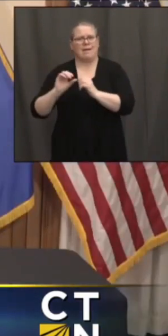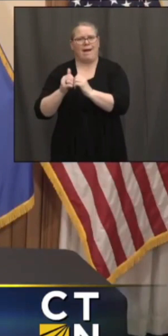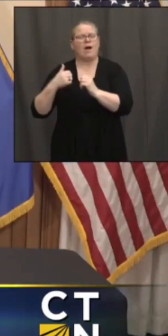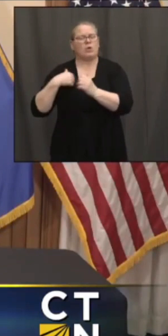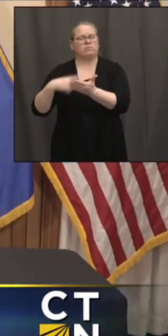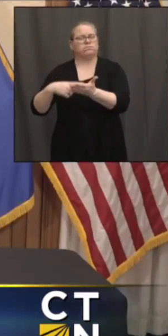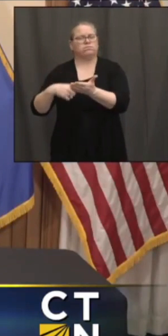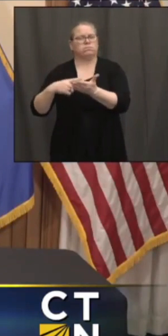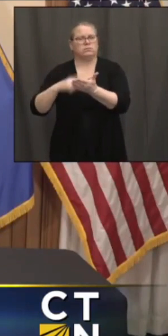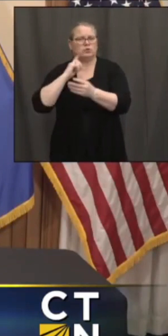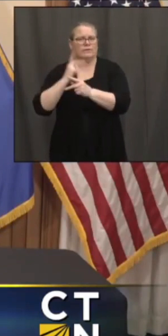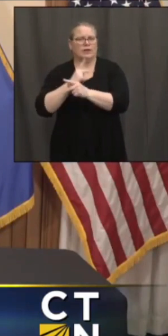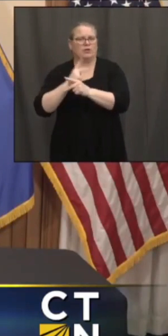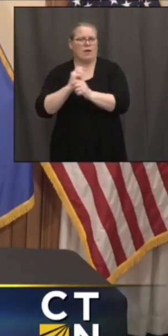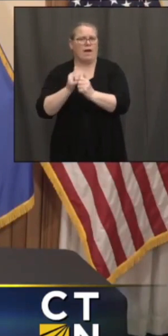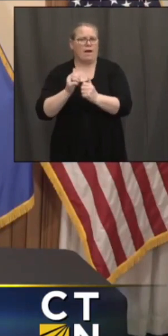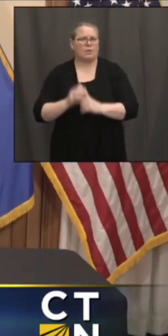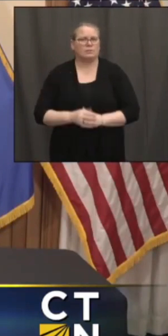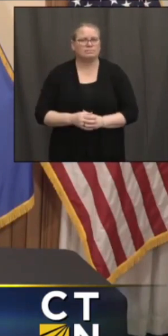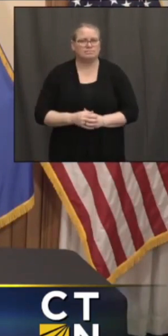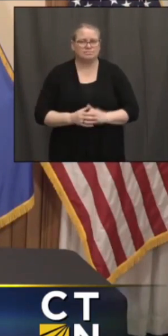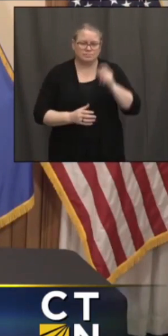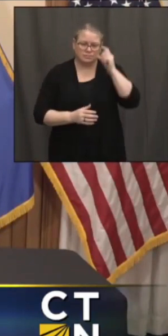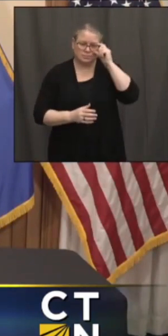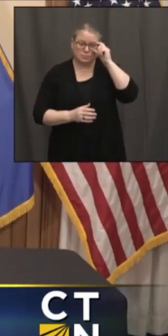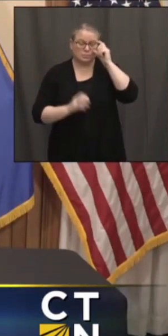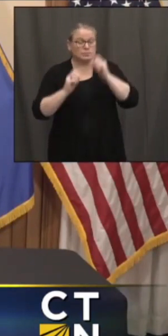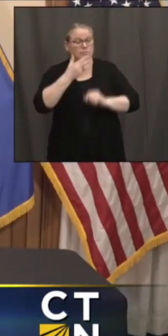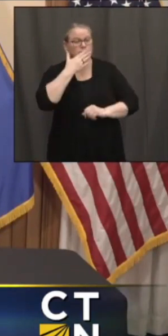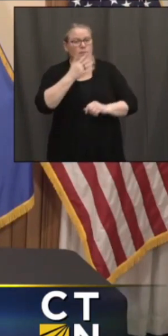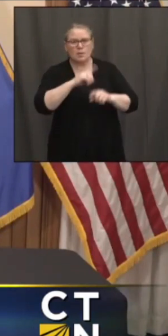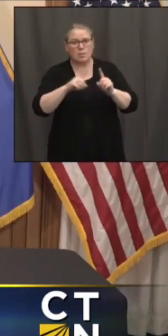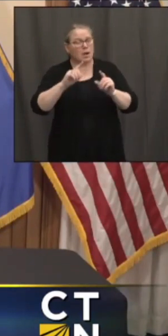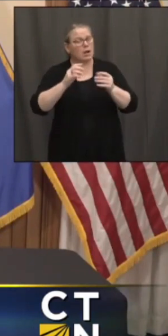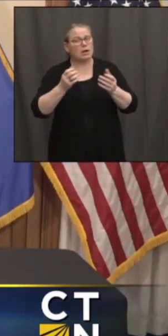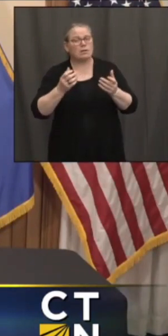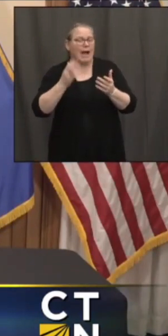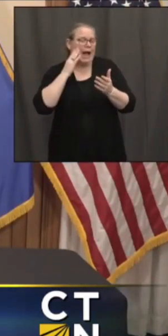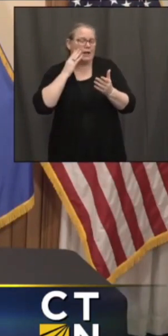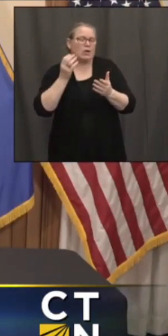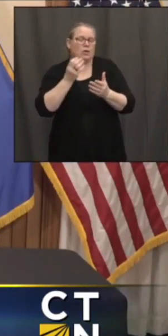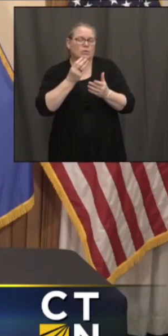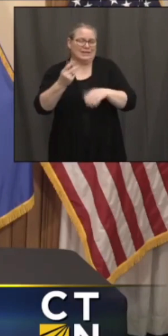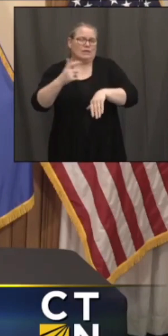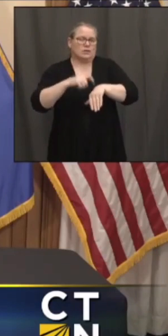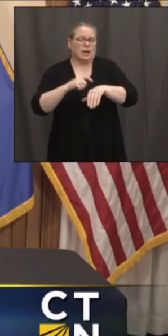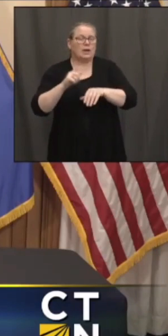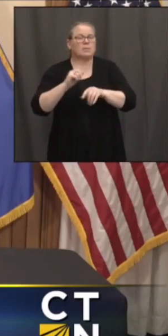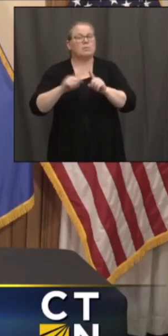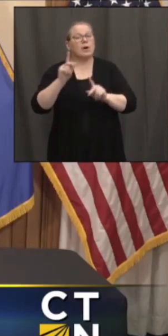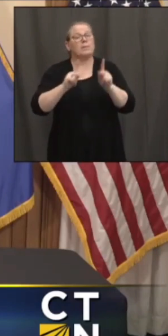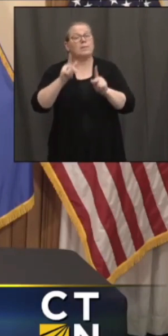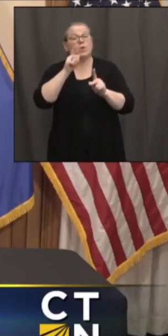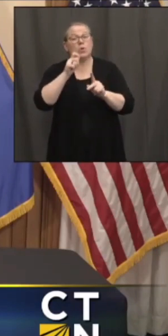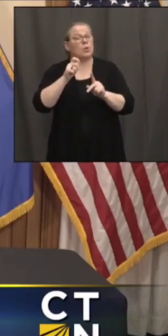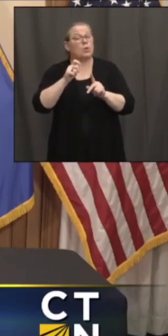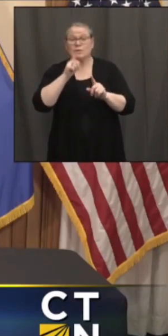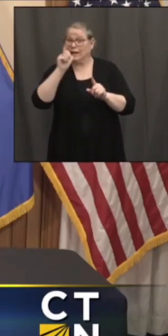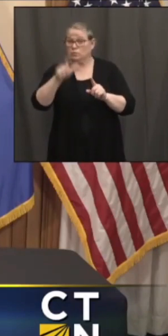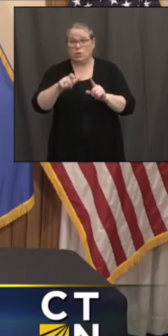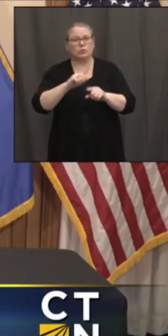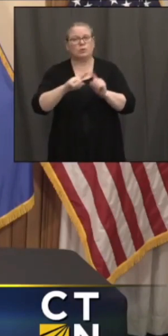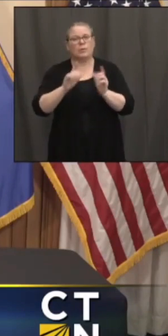And then thanks. I know this has been asked a couple of times, but do you have a number on how many people got the vaccine early who were ineligible when they got